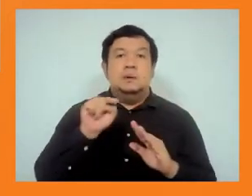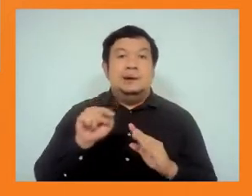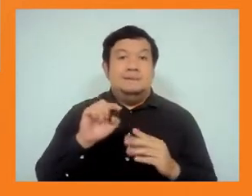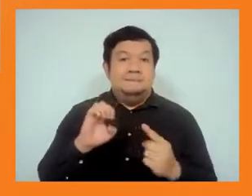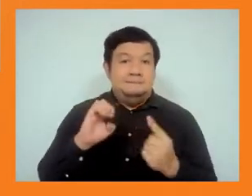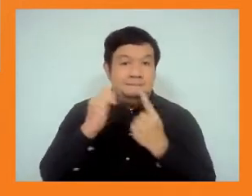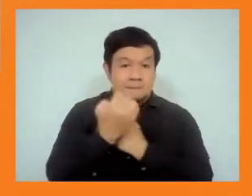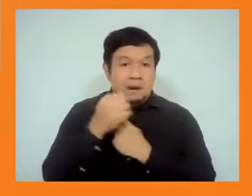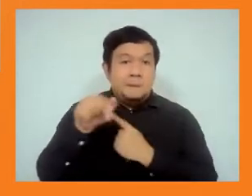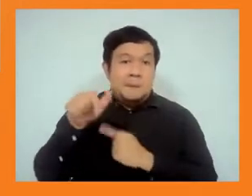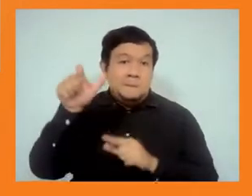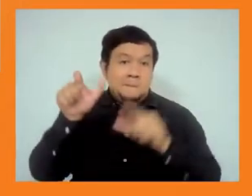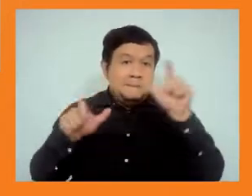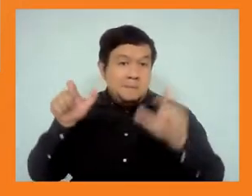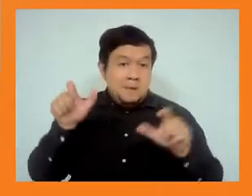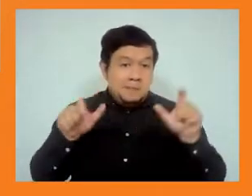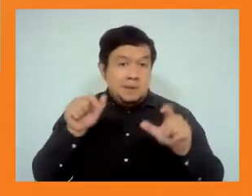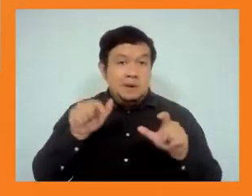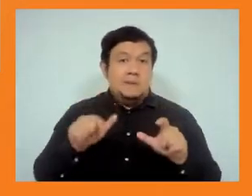area. And this is located